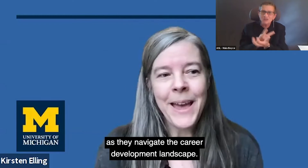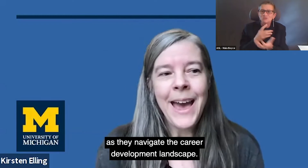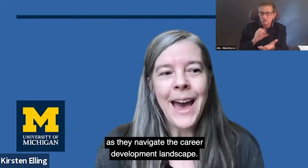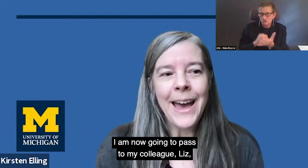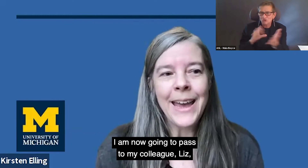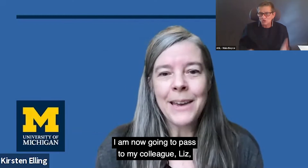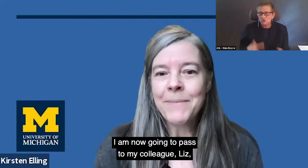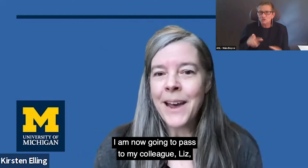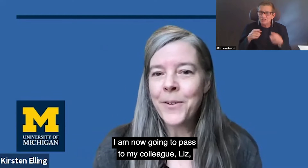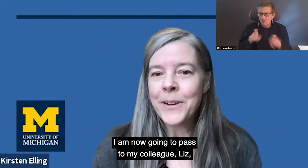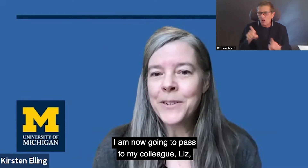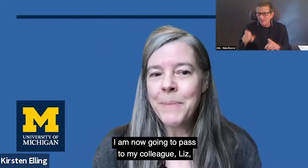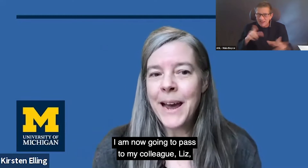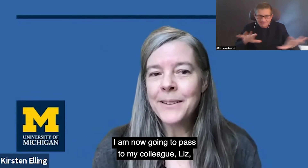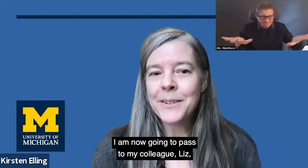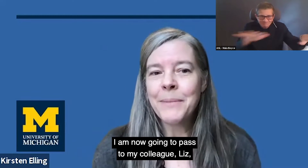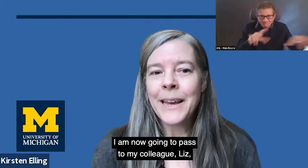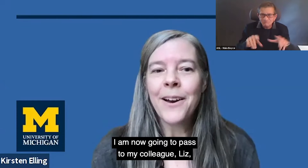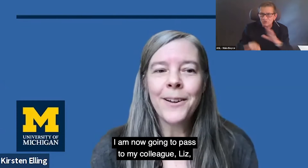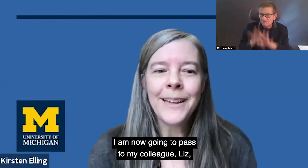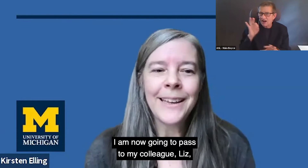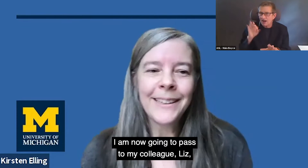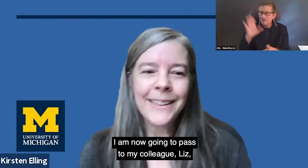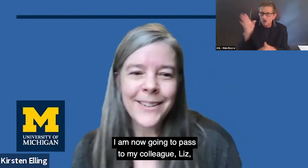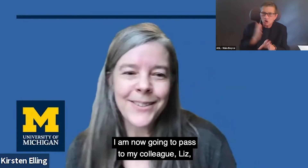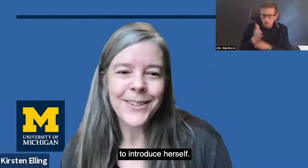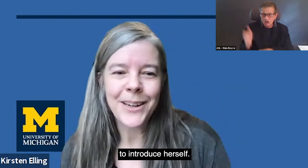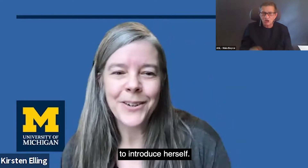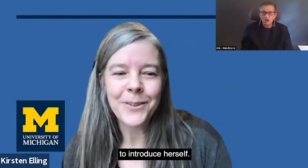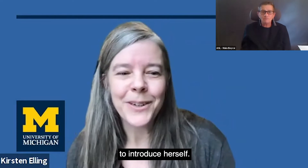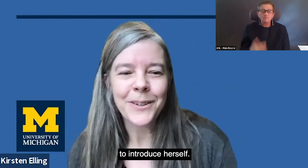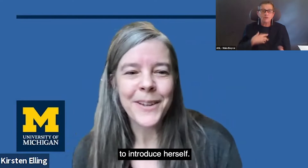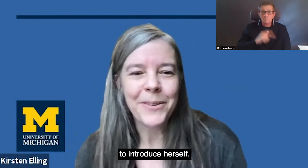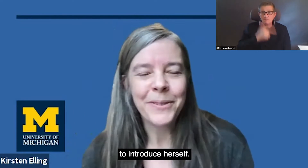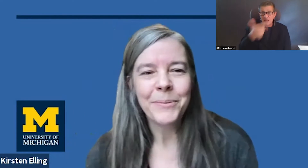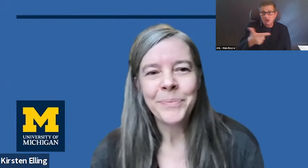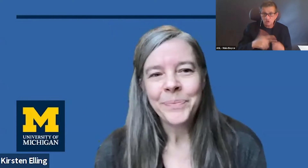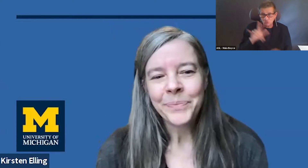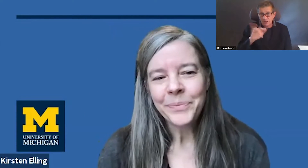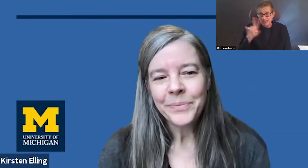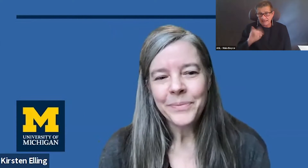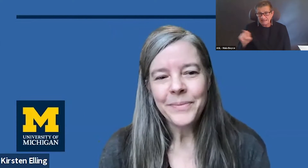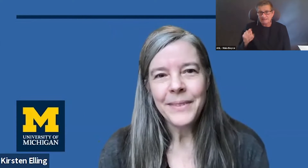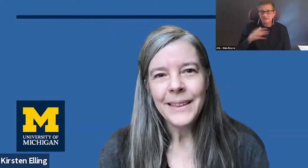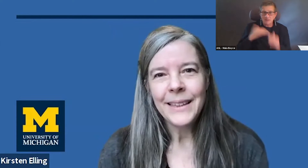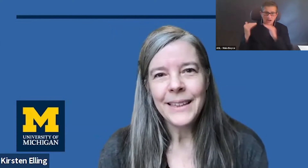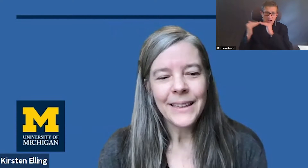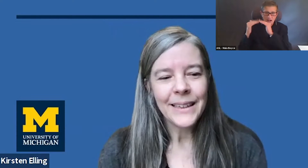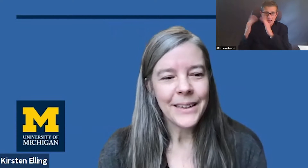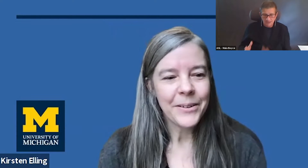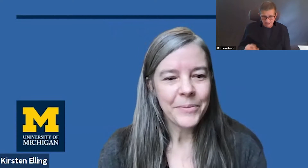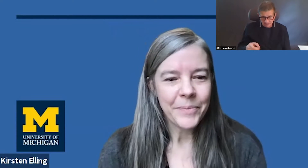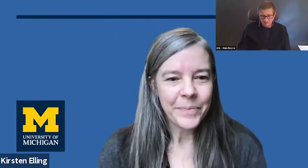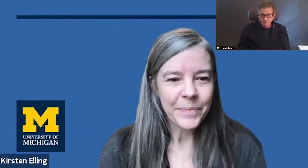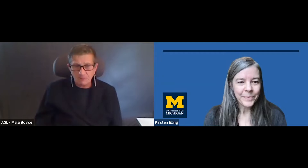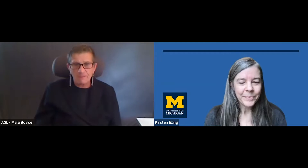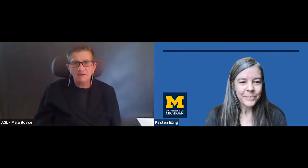landscape. I am now going to pass to my colleague Liz to introduce herself.